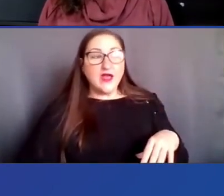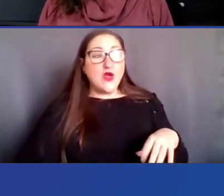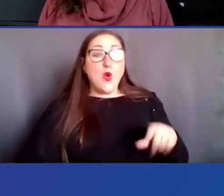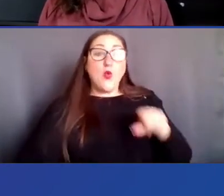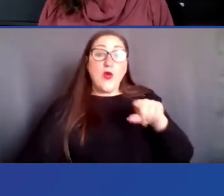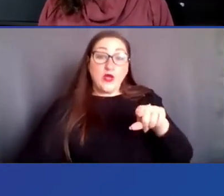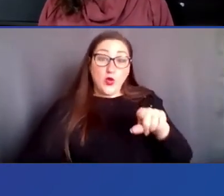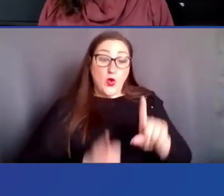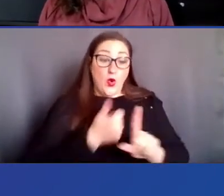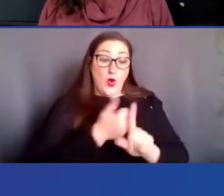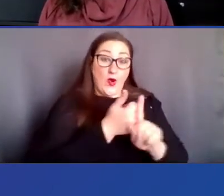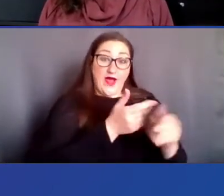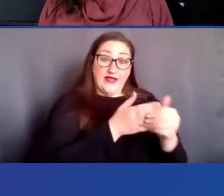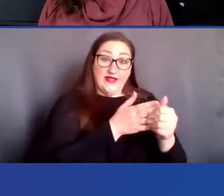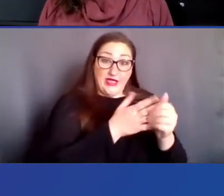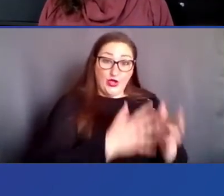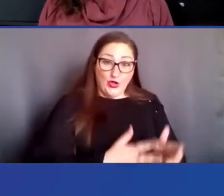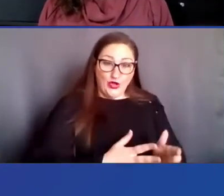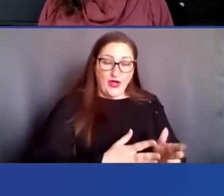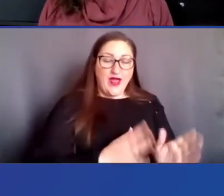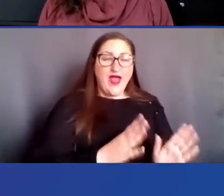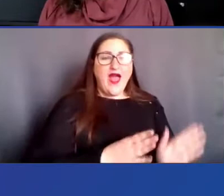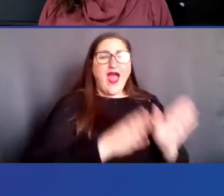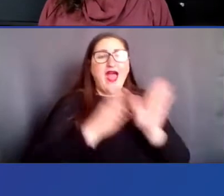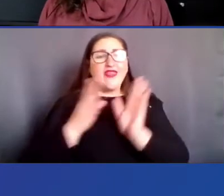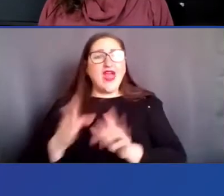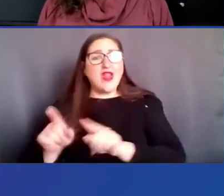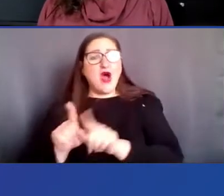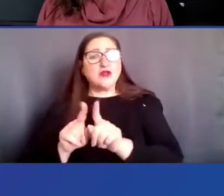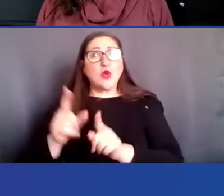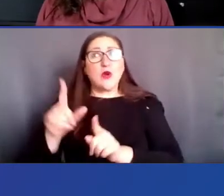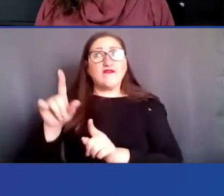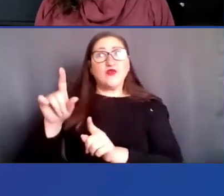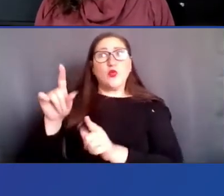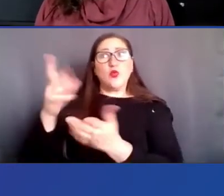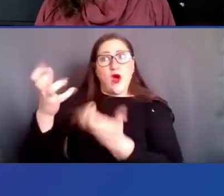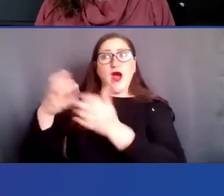leadership that you're putting yourself in the direction toward?